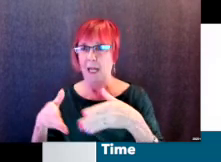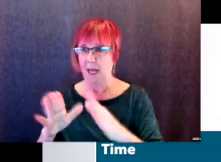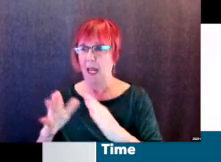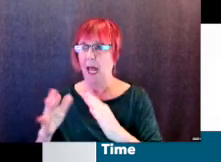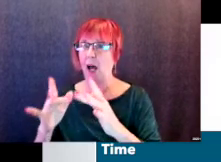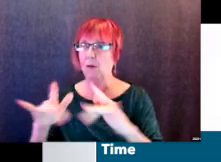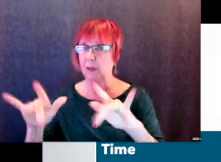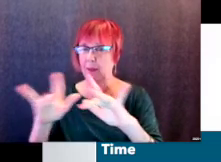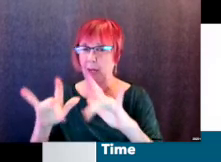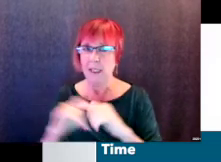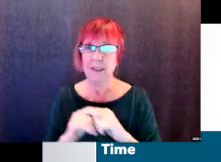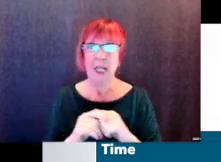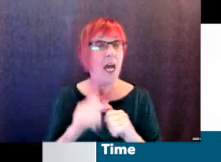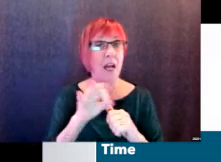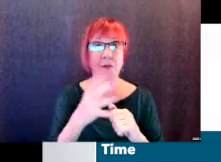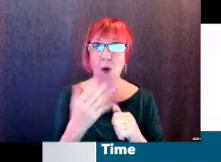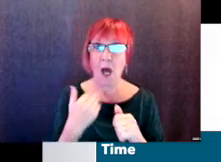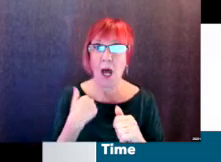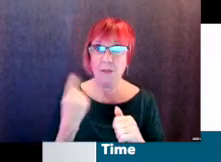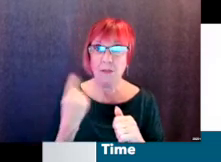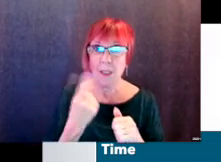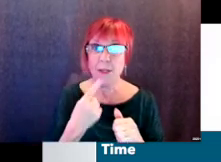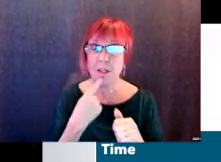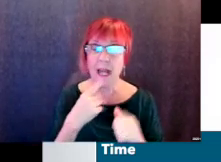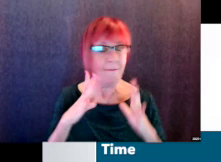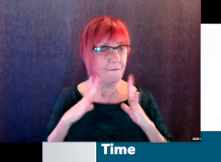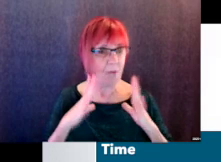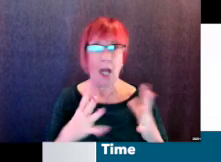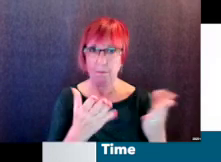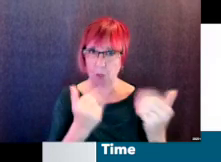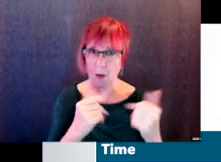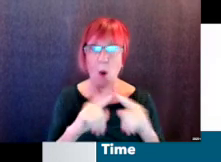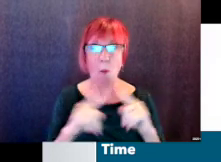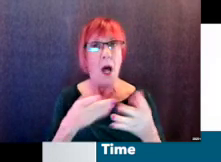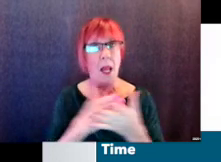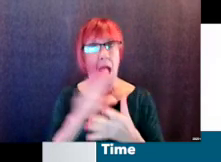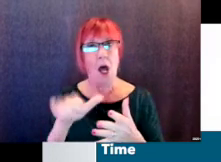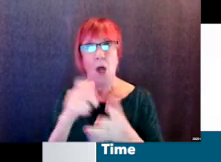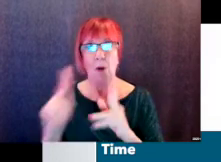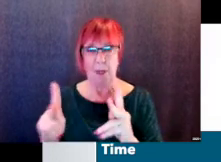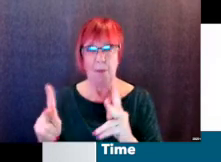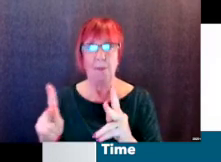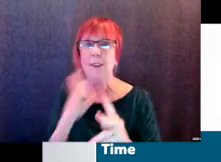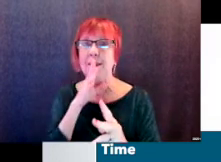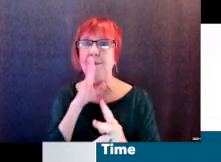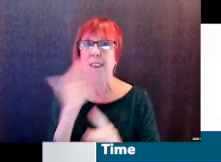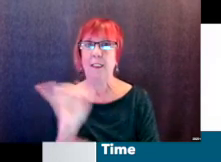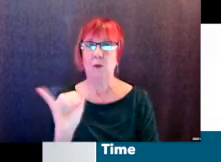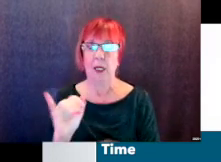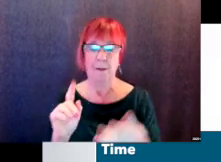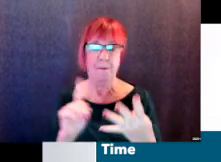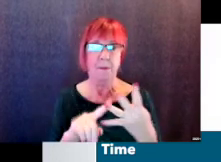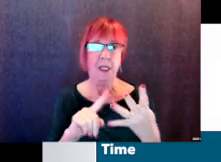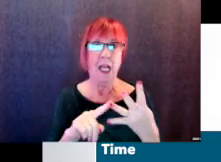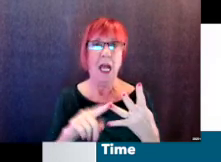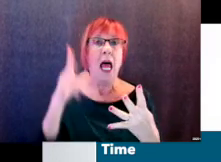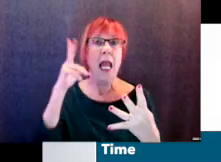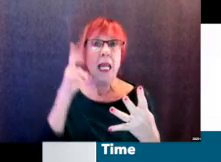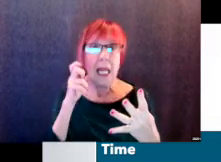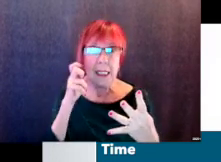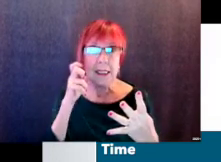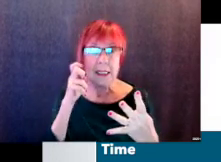today we have Sean Ransom and Robert Chester on the implementation and solicitation for the California e-bike